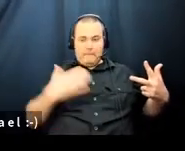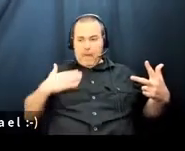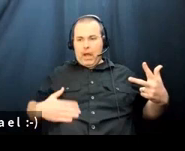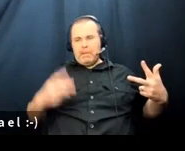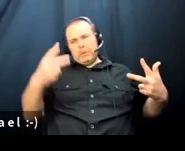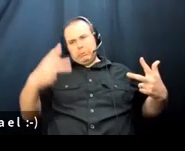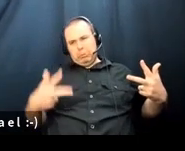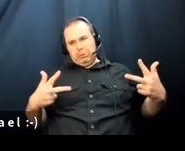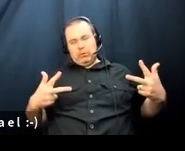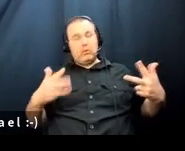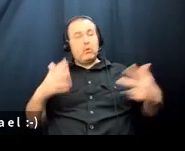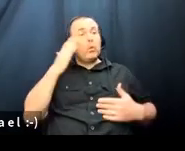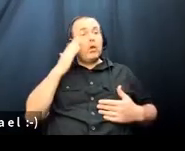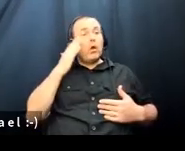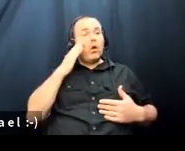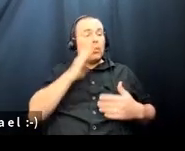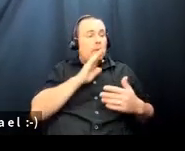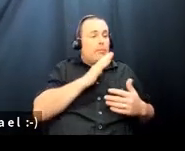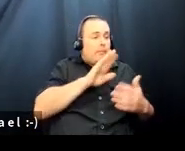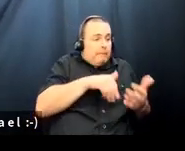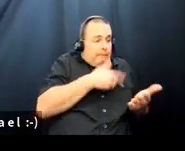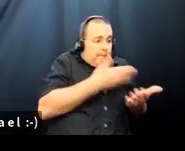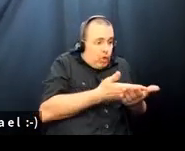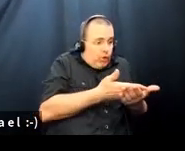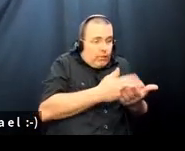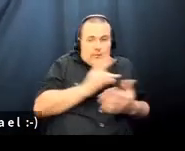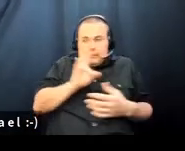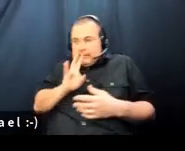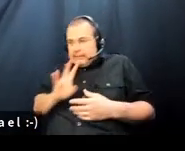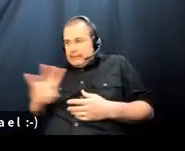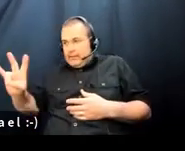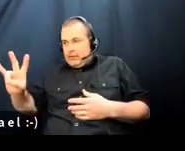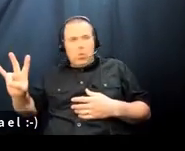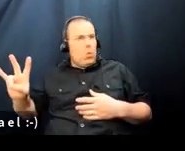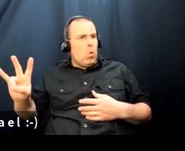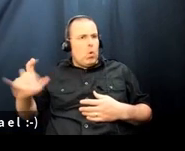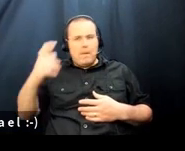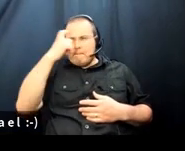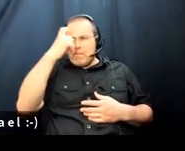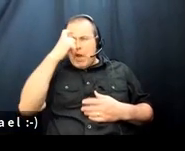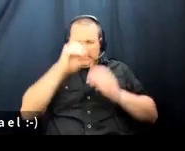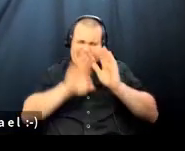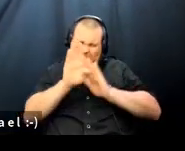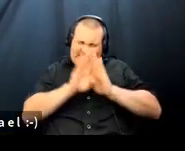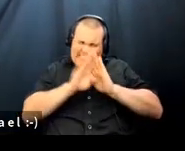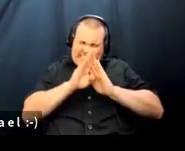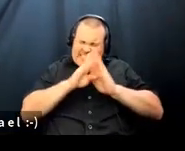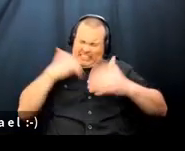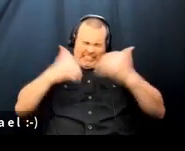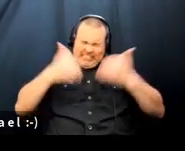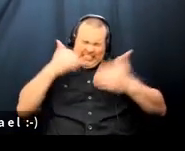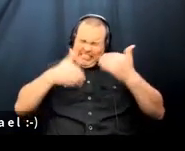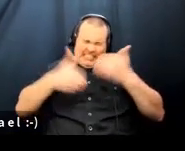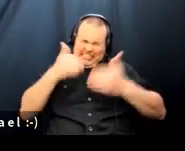7, we have the most rapid development of the brain that your brain is going to experience for